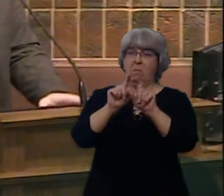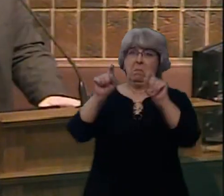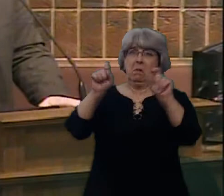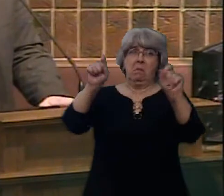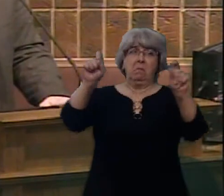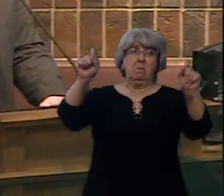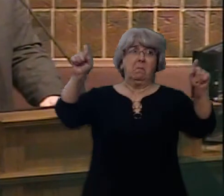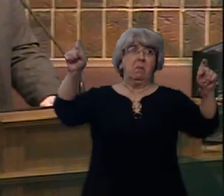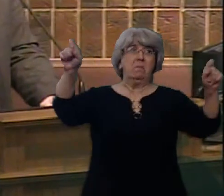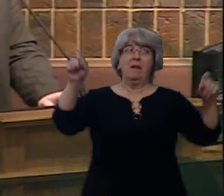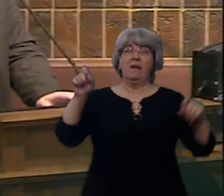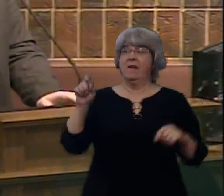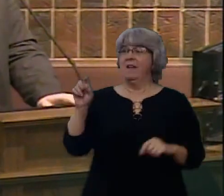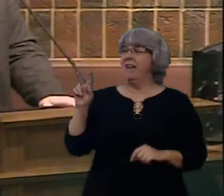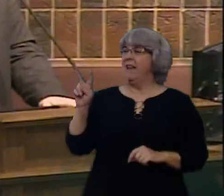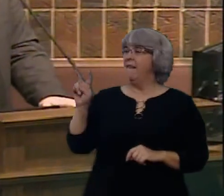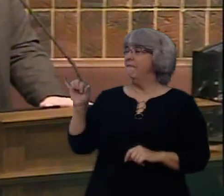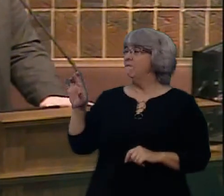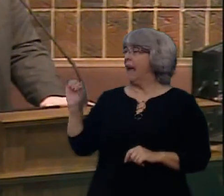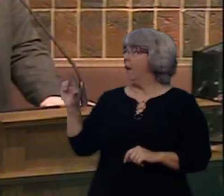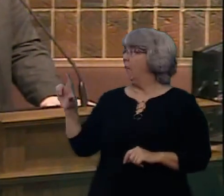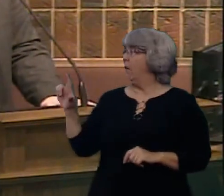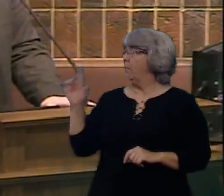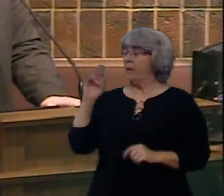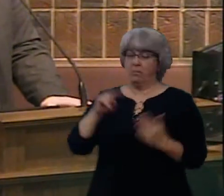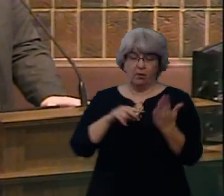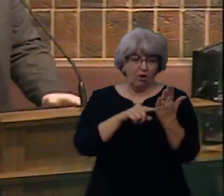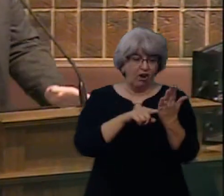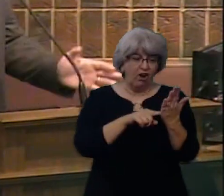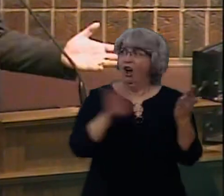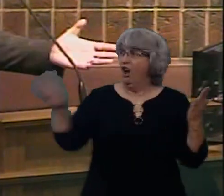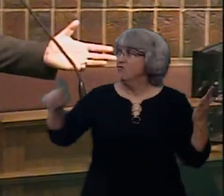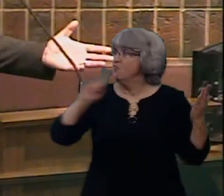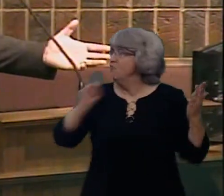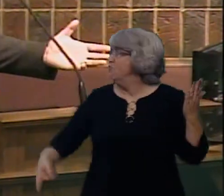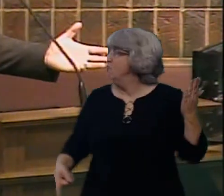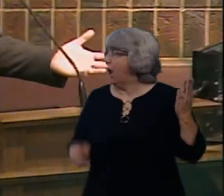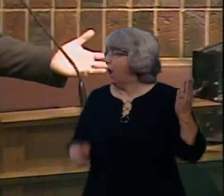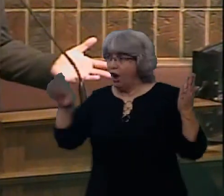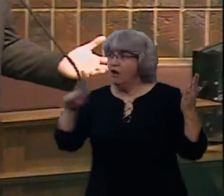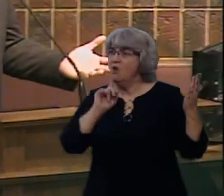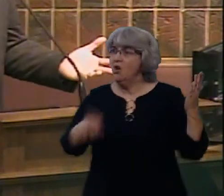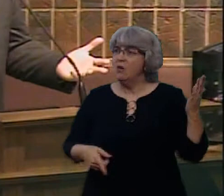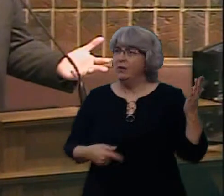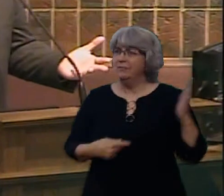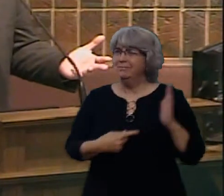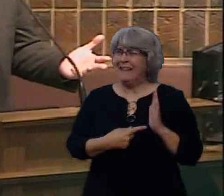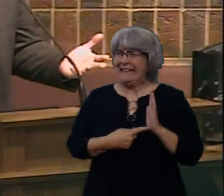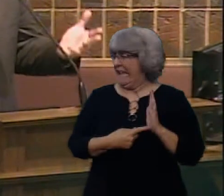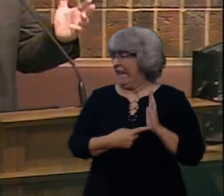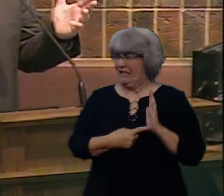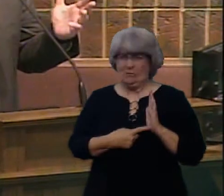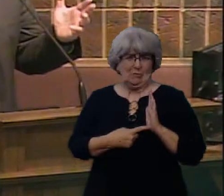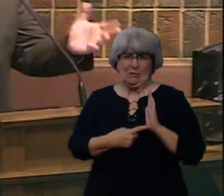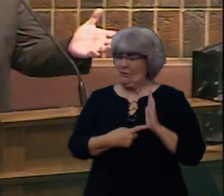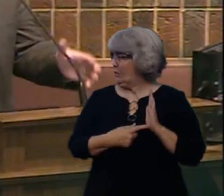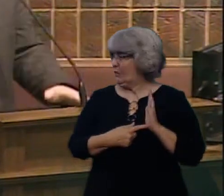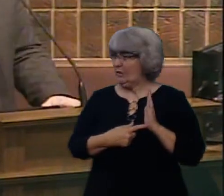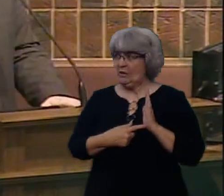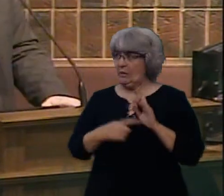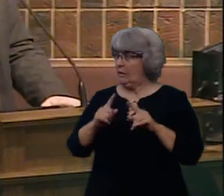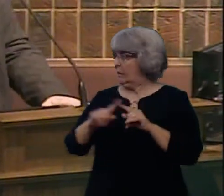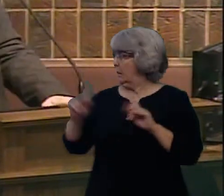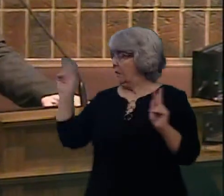people will look at it and instantly believe it. Is it true? No. But a lot of people look at it